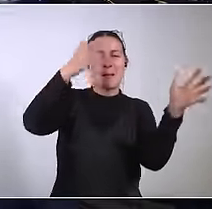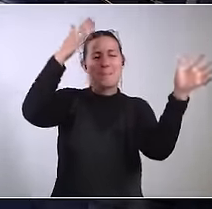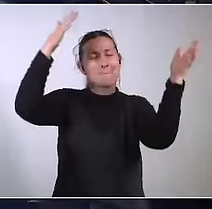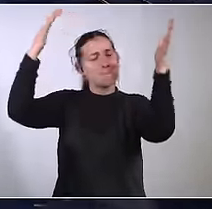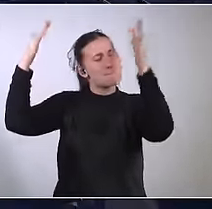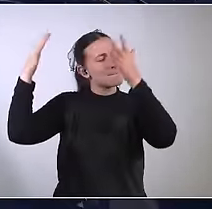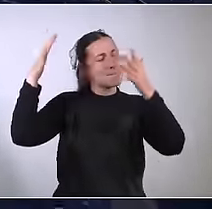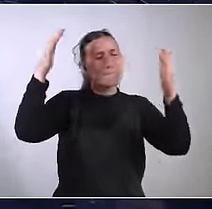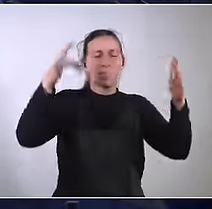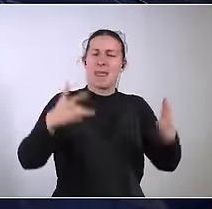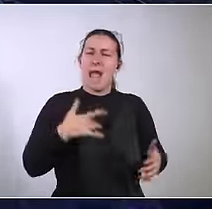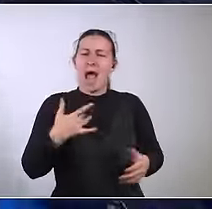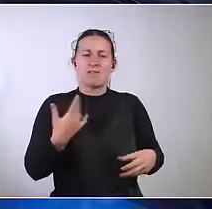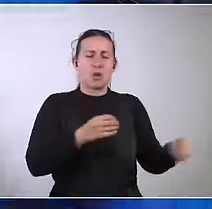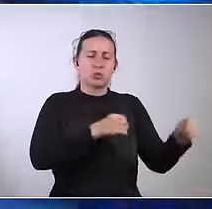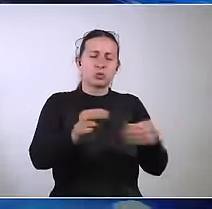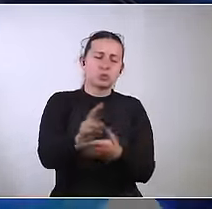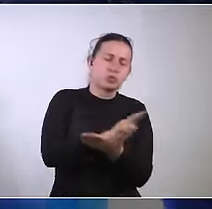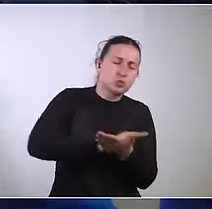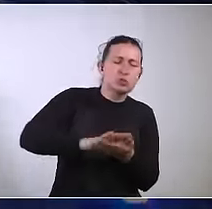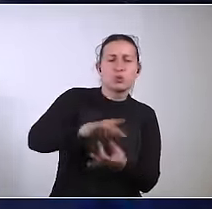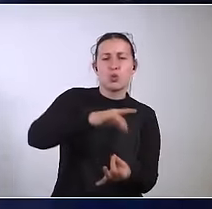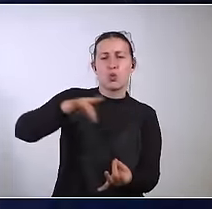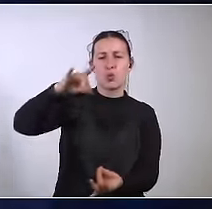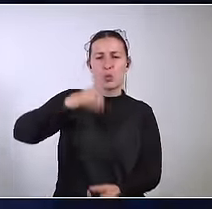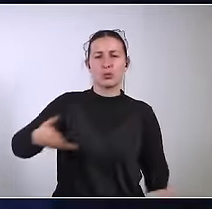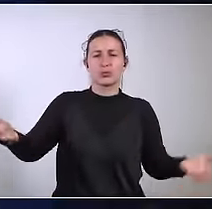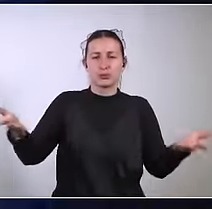I feel a move of the Holy Ghost in this place.